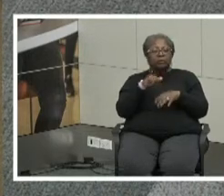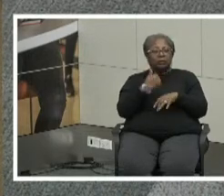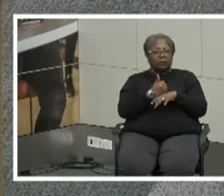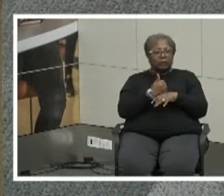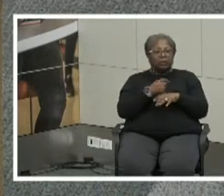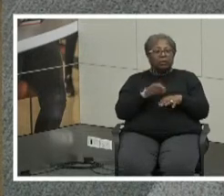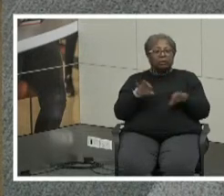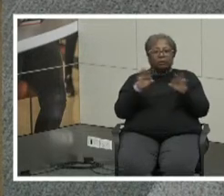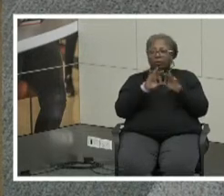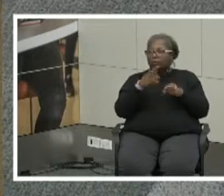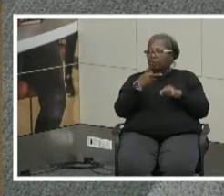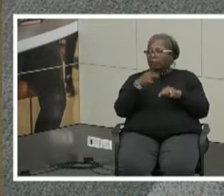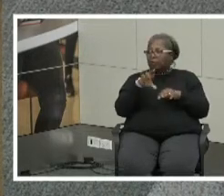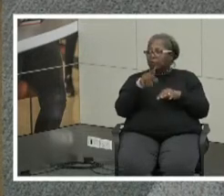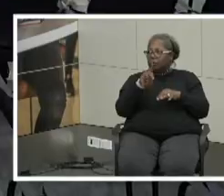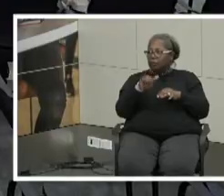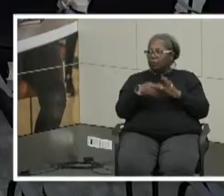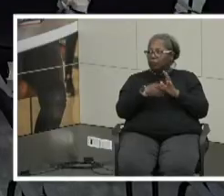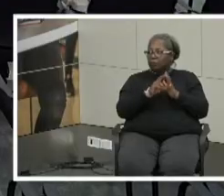a